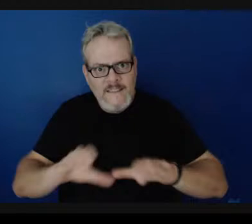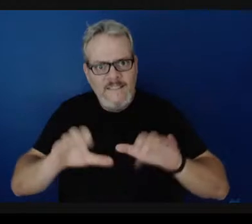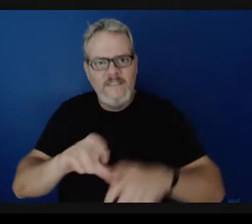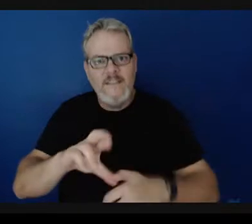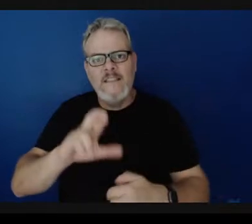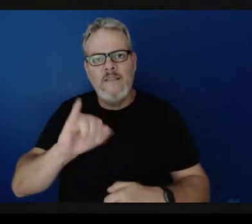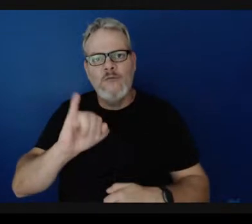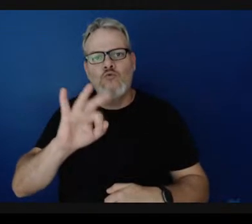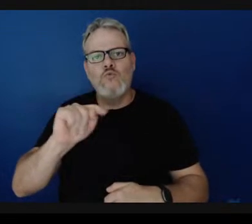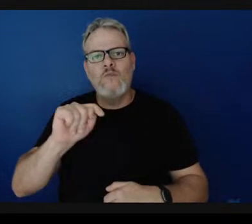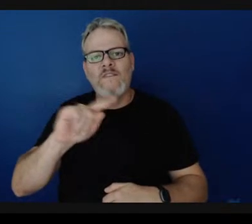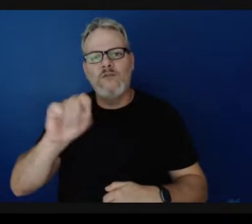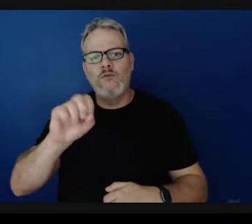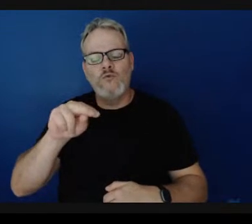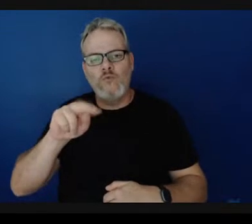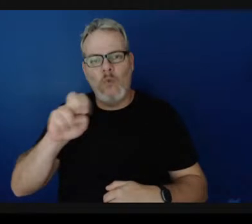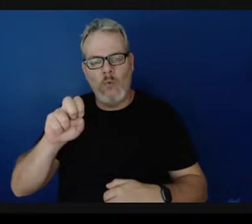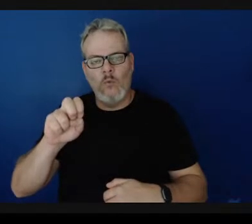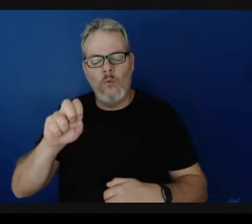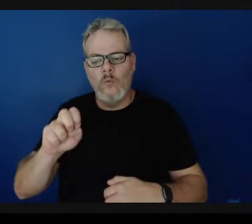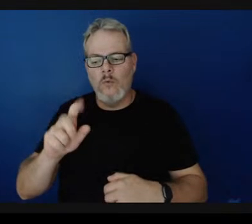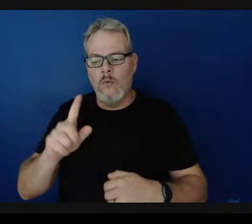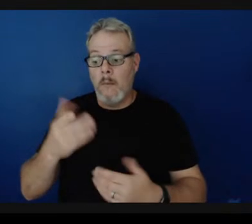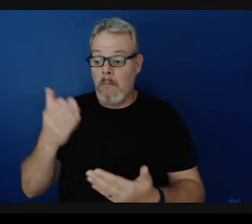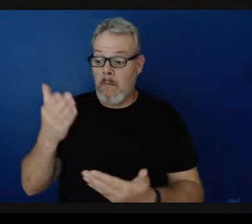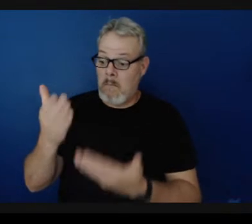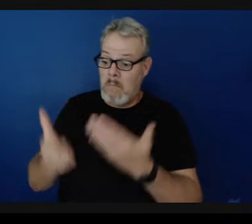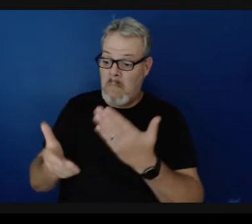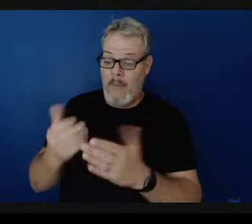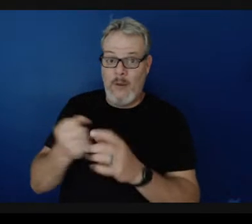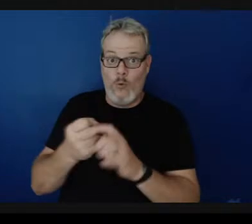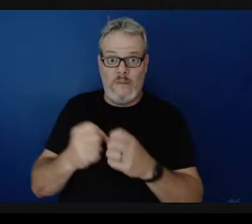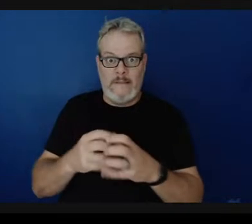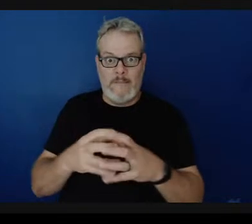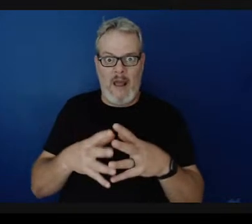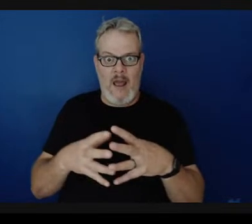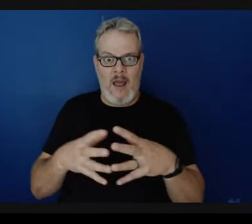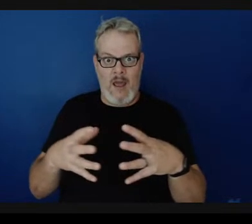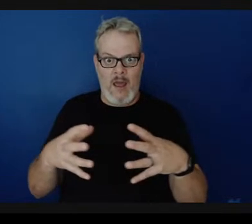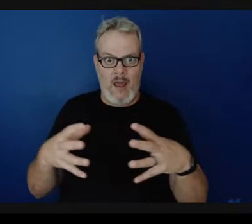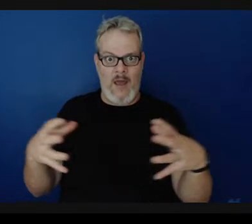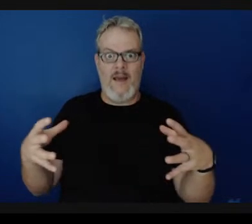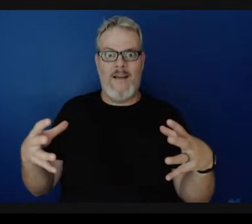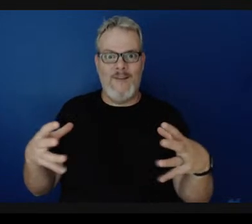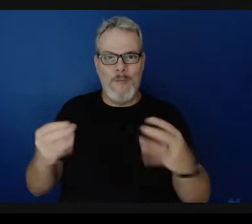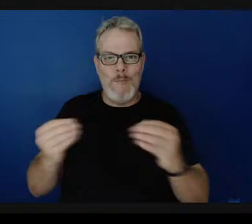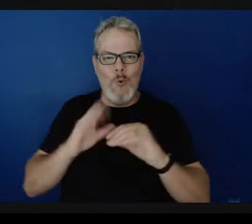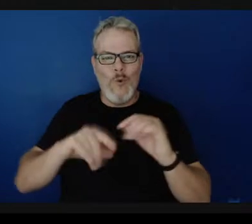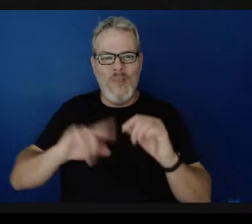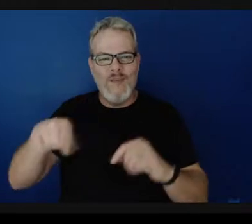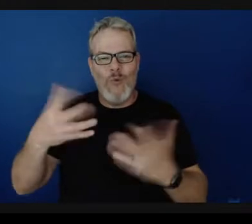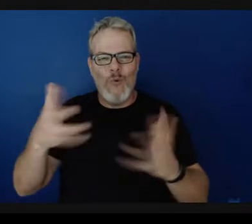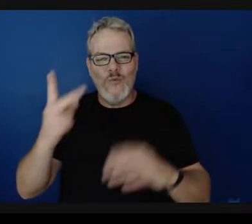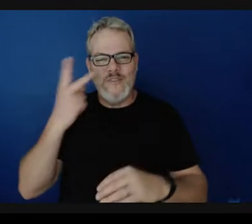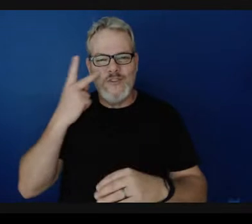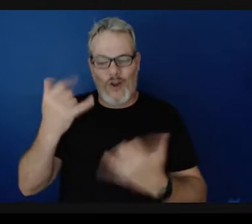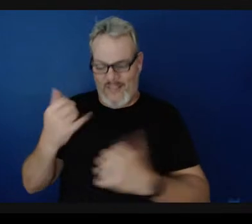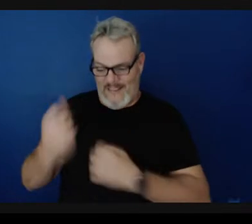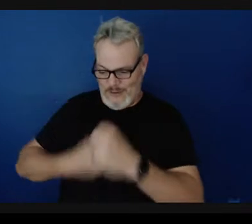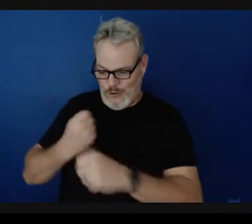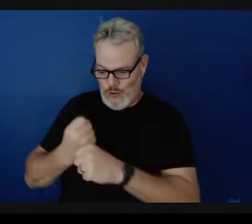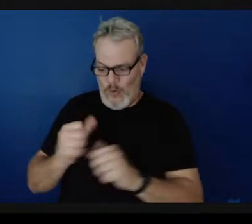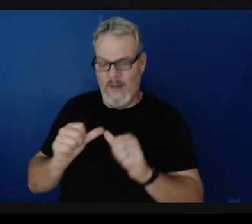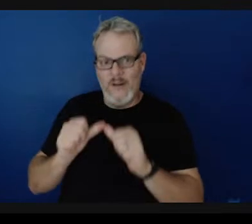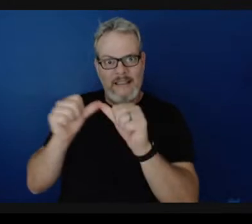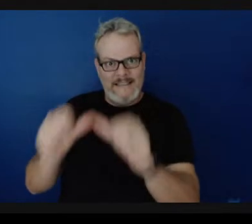right? And not necessarily that it might expand beyond where it already is, but just that what we've seen happen this year keeps happening next year is more